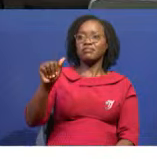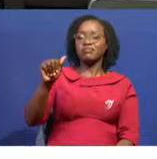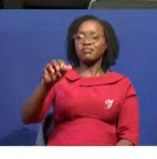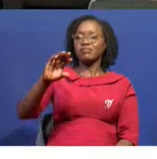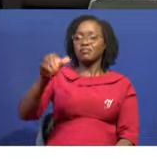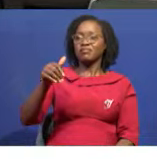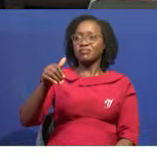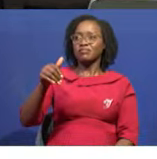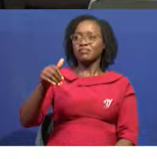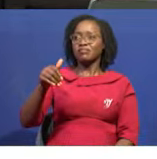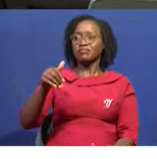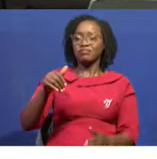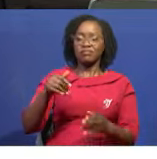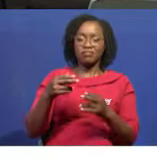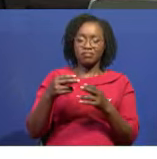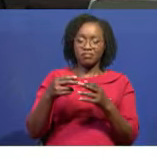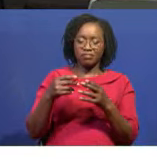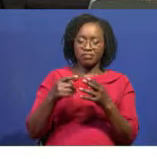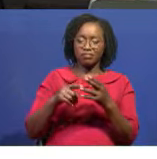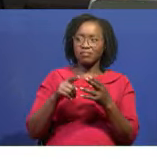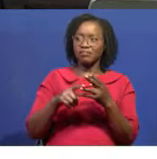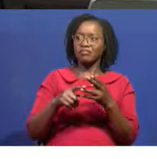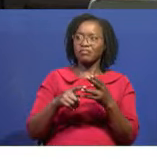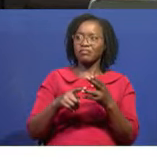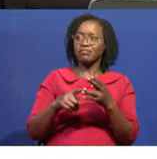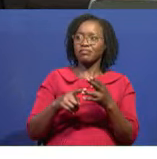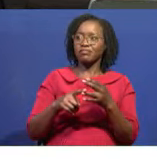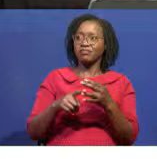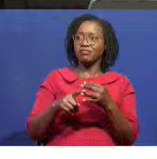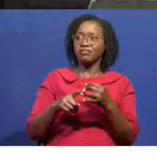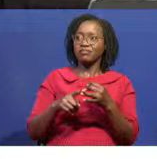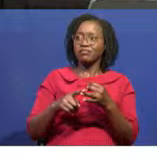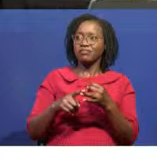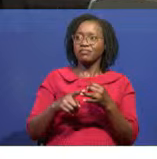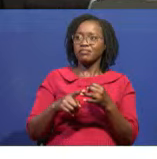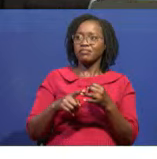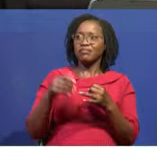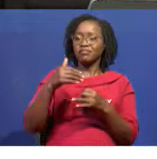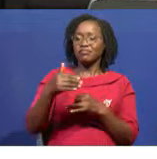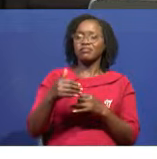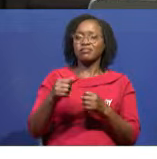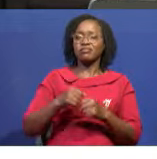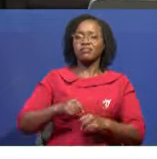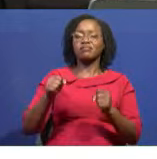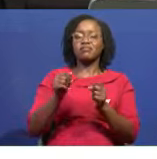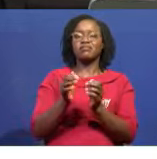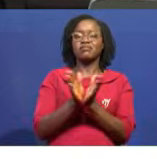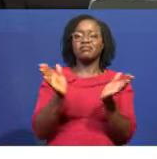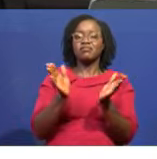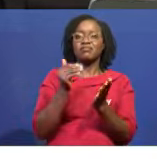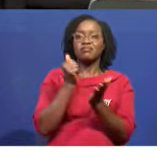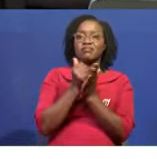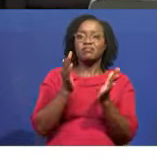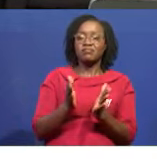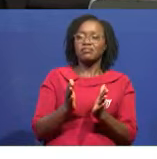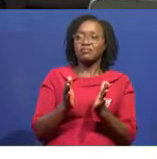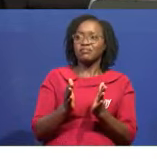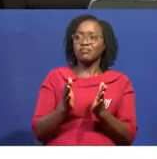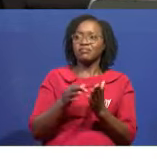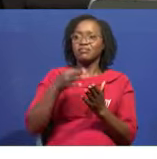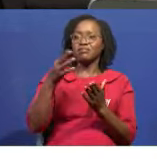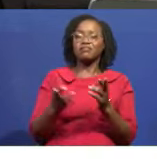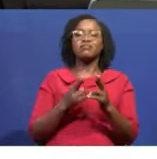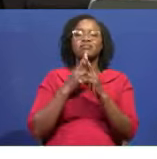them. We're about to also issue an order against a very senior public institution and public officer, for that matter, for failure